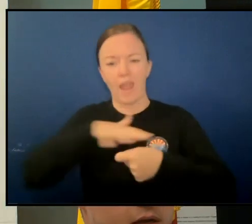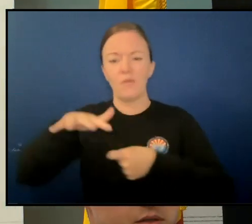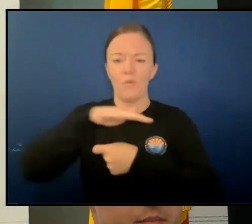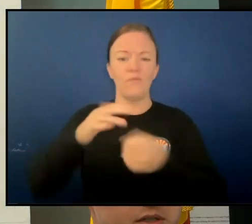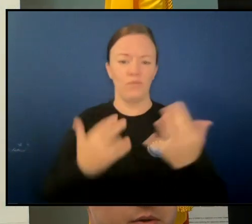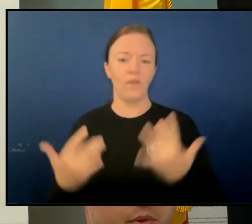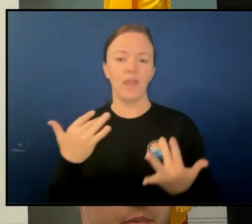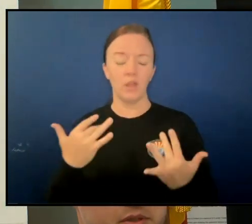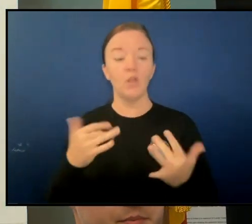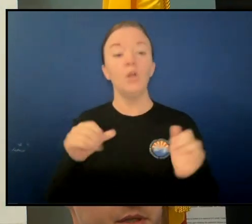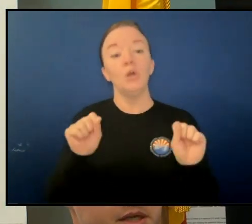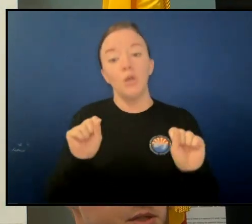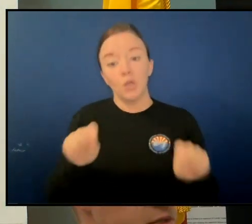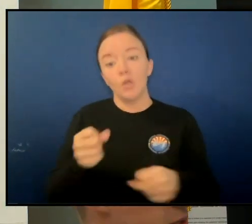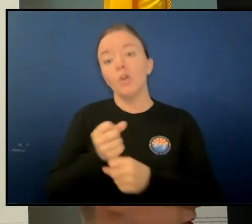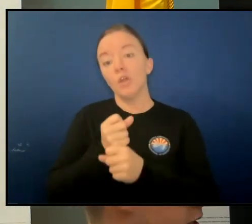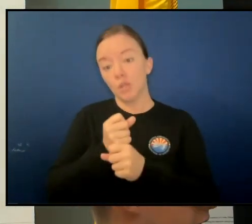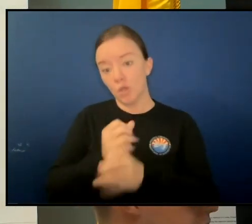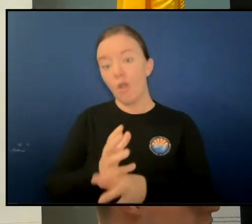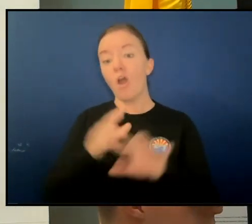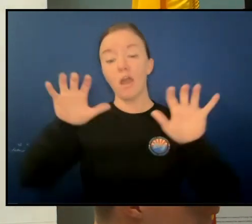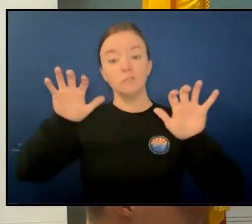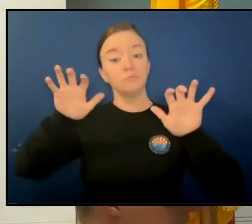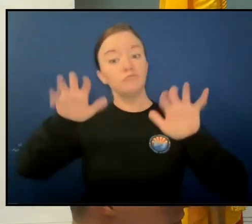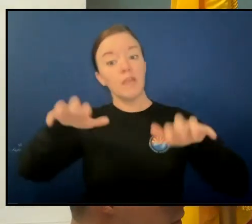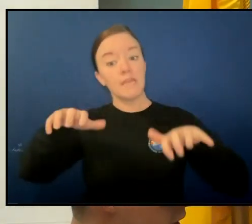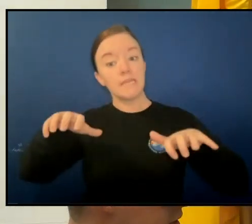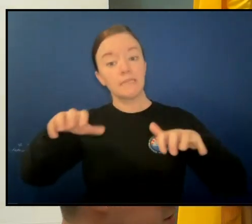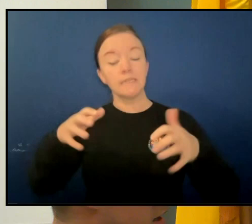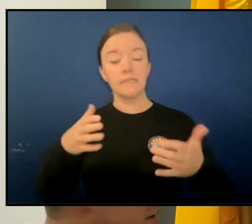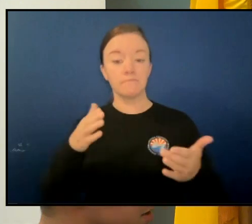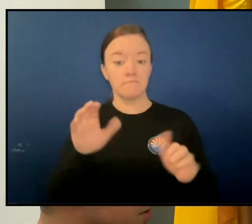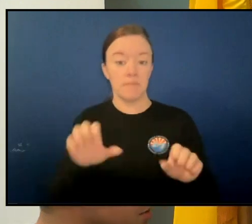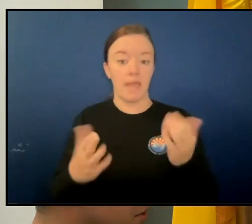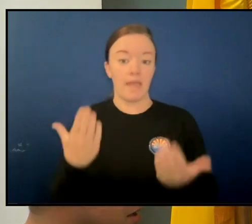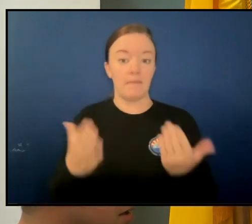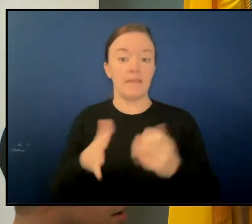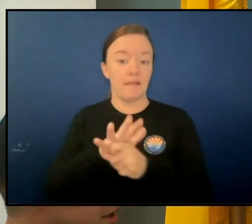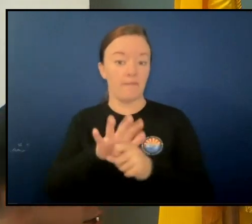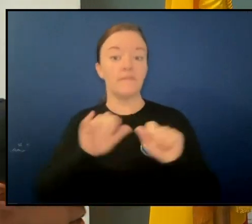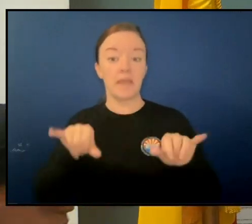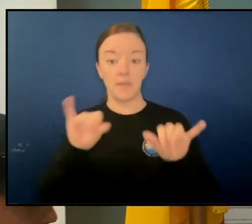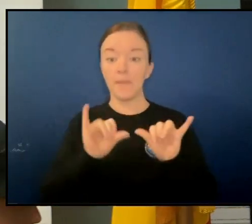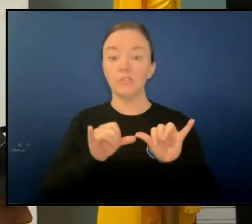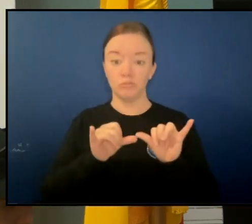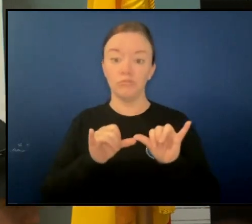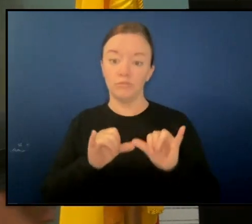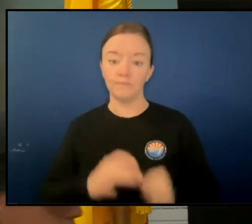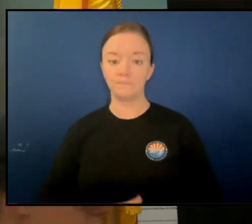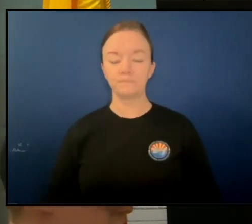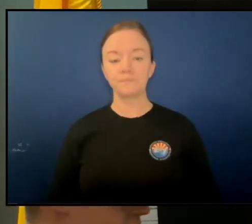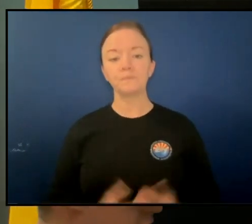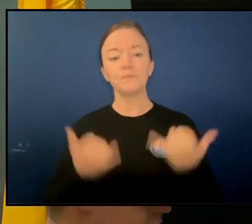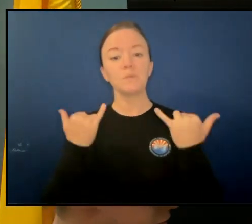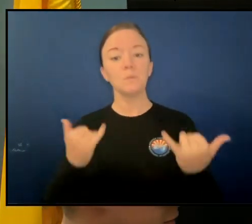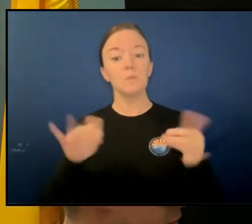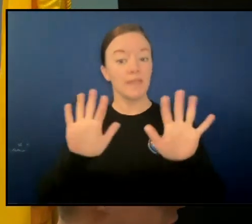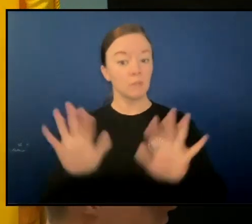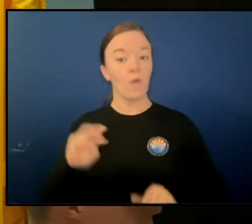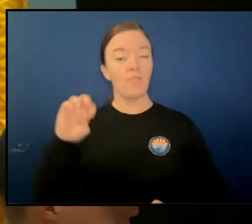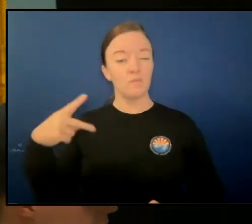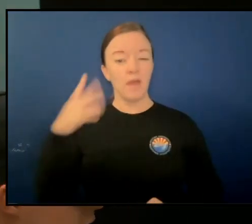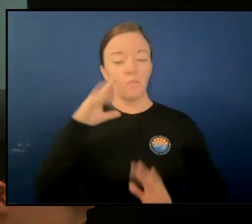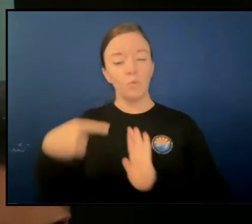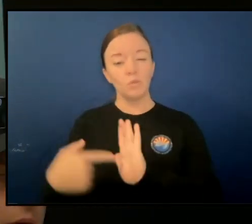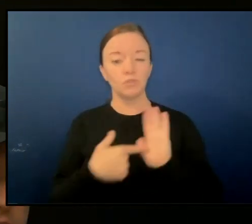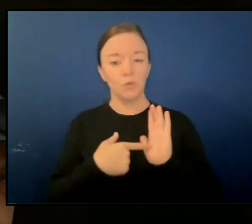creating actually measurable precipitation. So we'll move next on to today's weather map just to show you kind of what